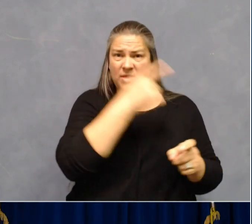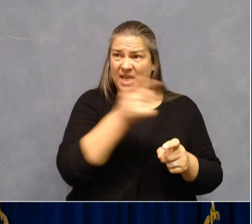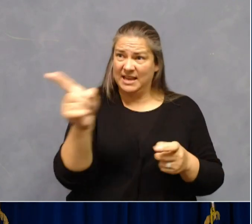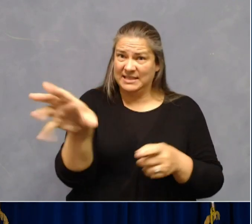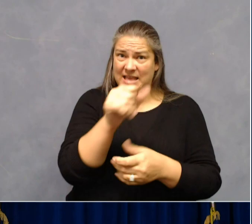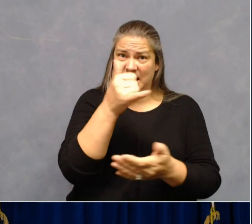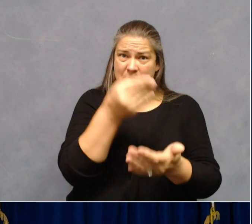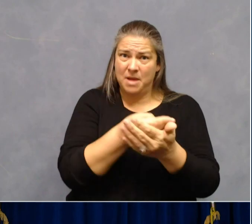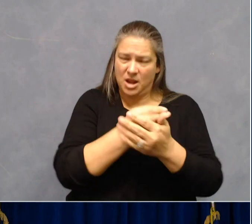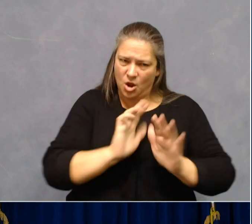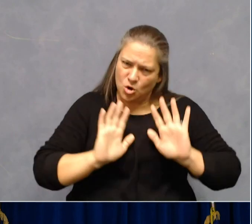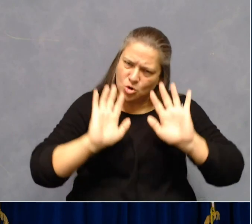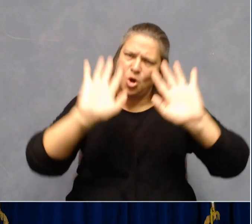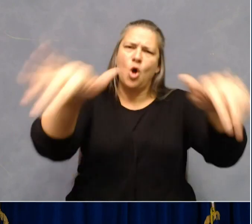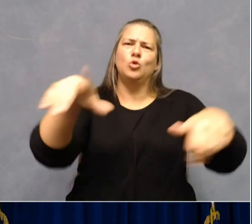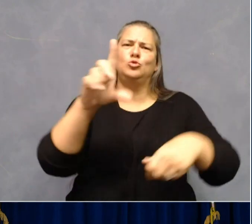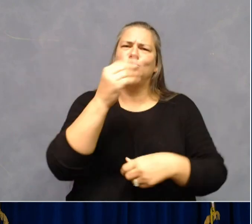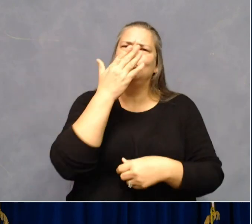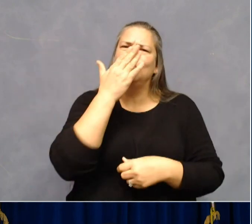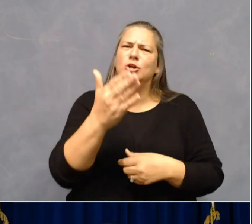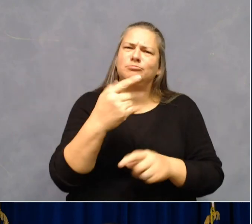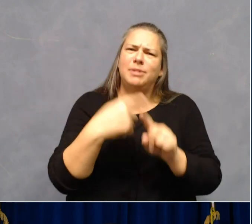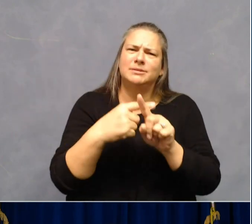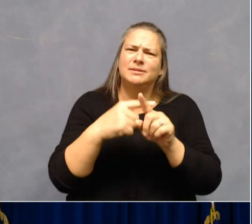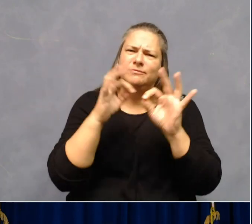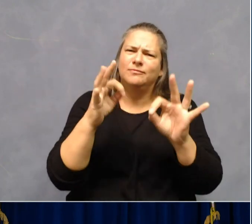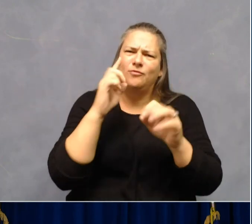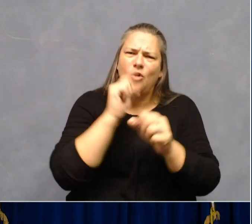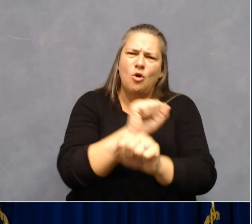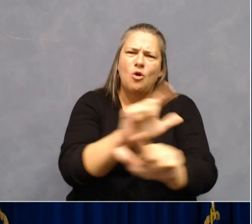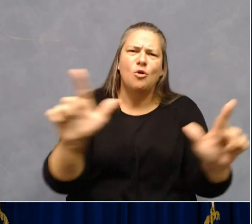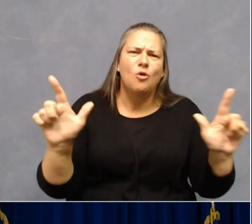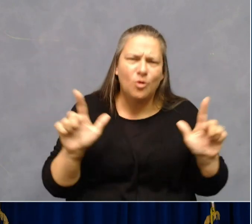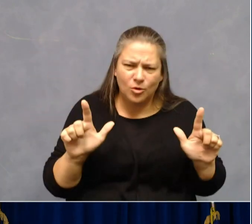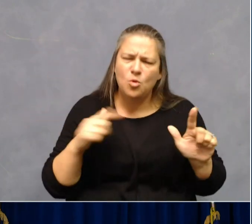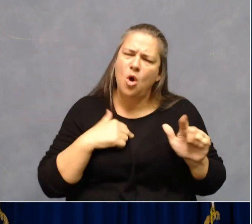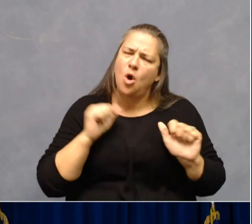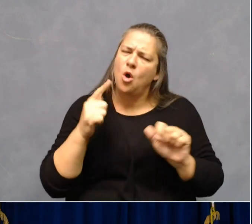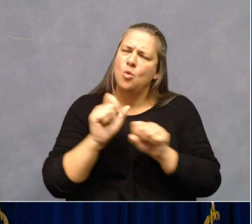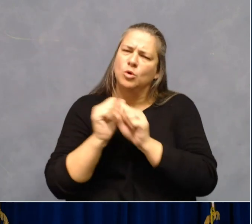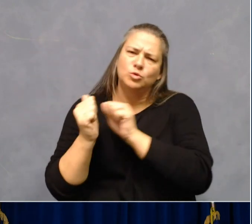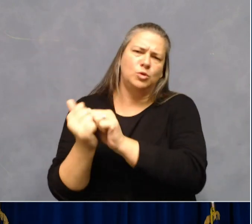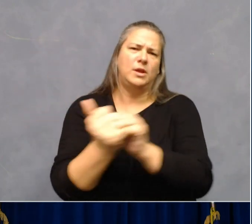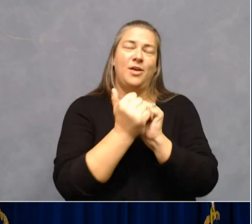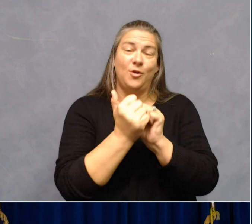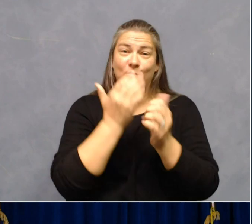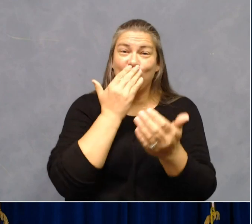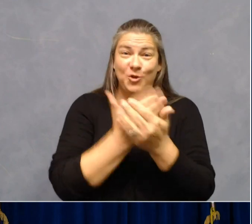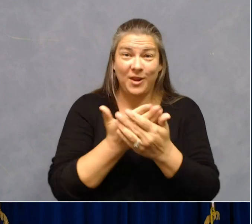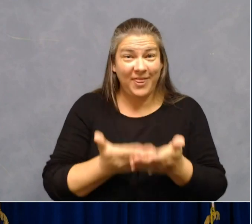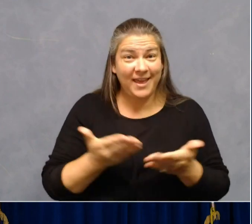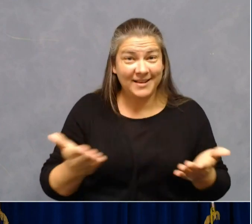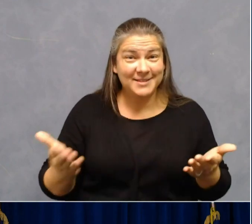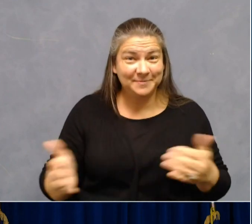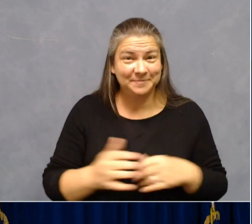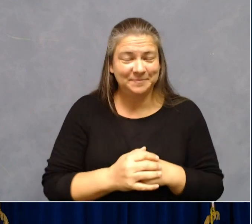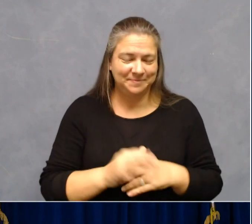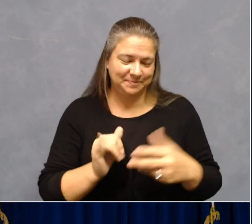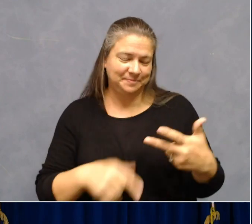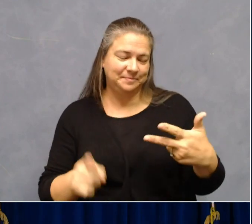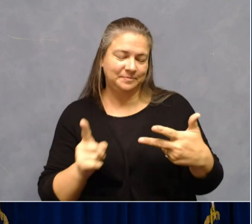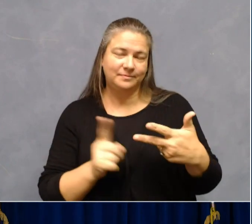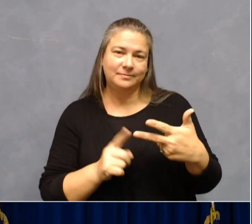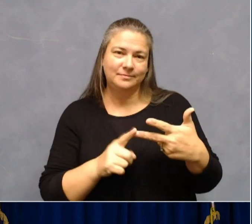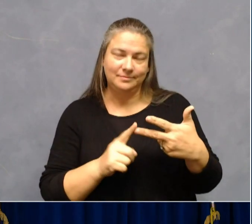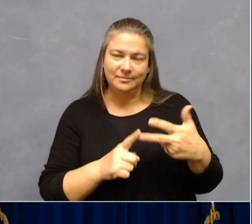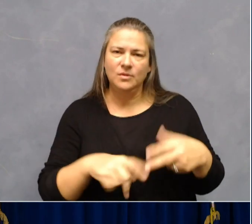need right now. Everybody trying to work together to do good things. All right, number 3, vote. This week